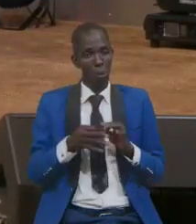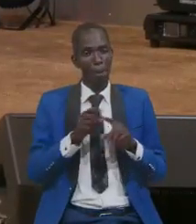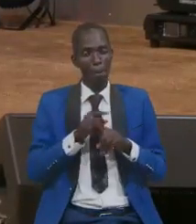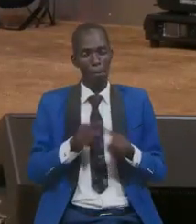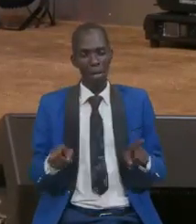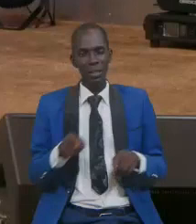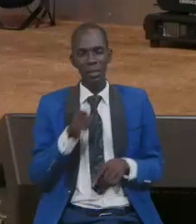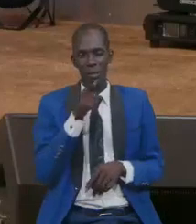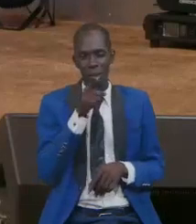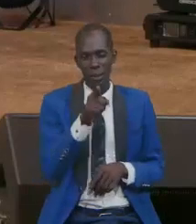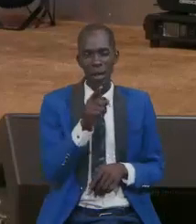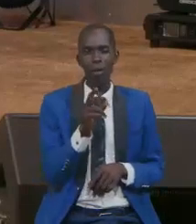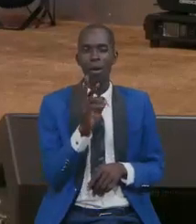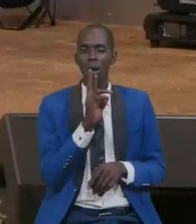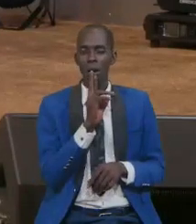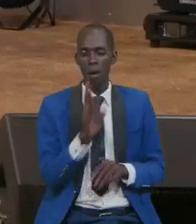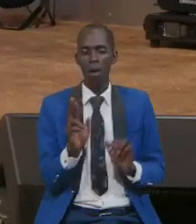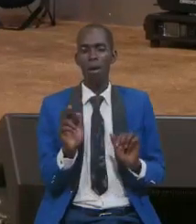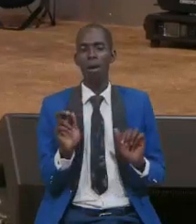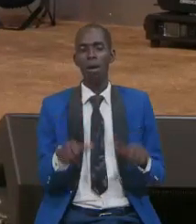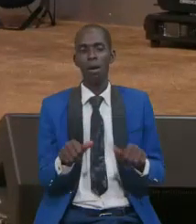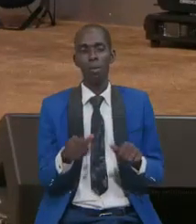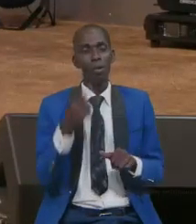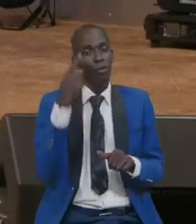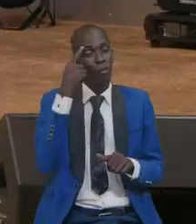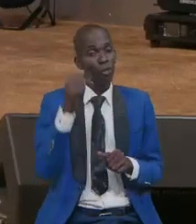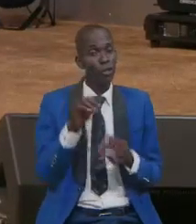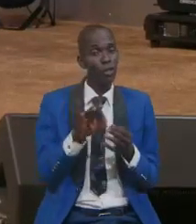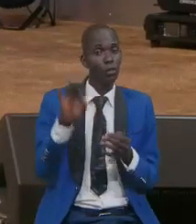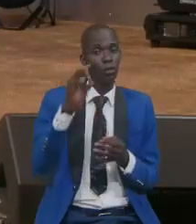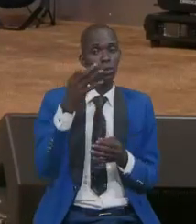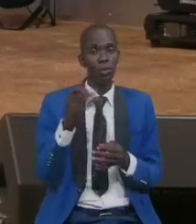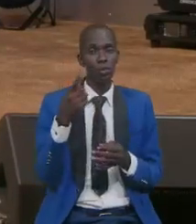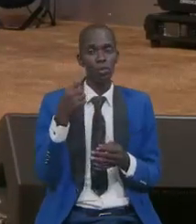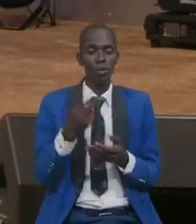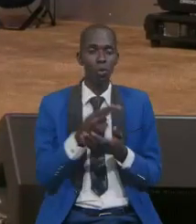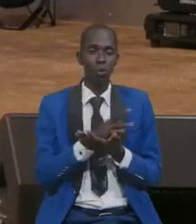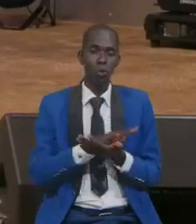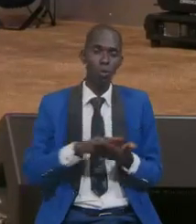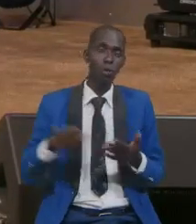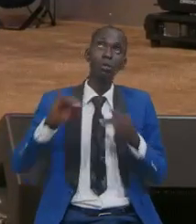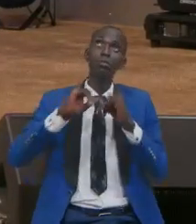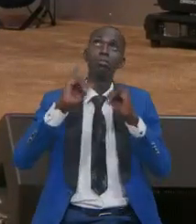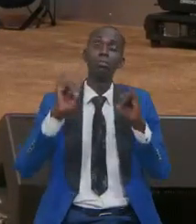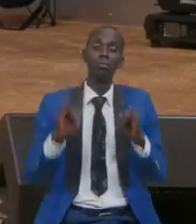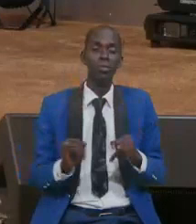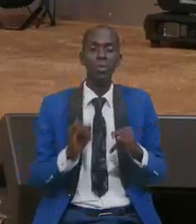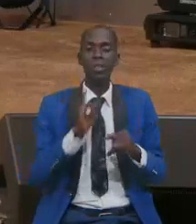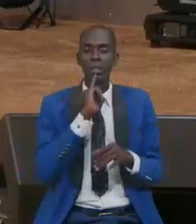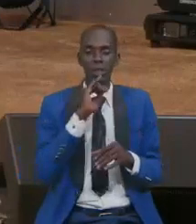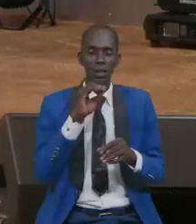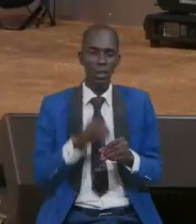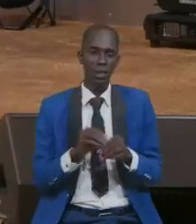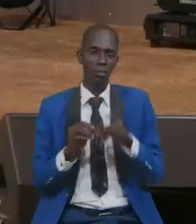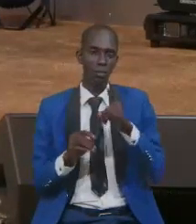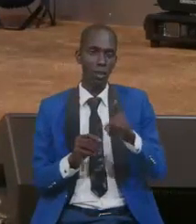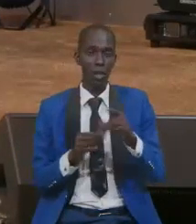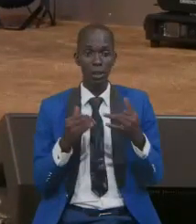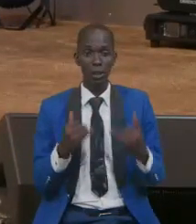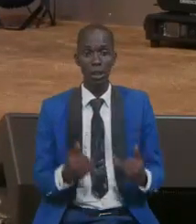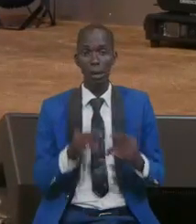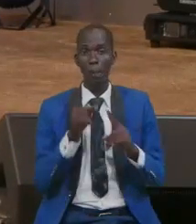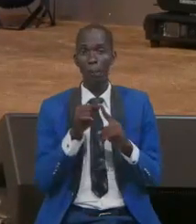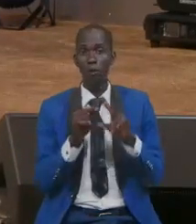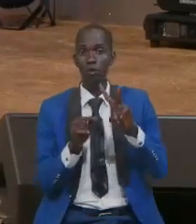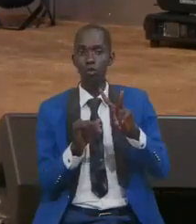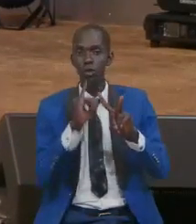For the spirit of the holy gods is in thee. We're dividing this section to three